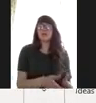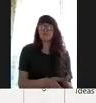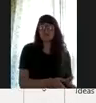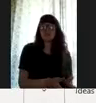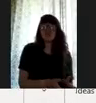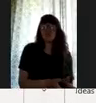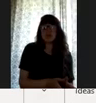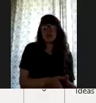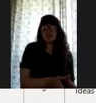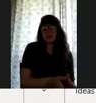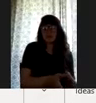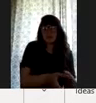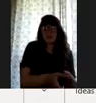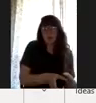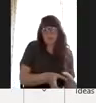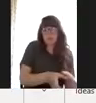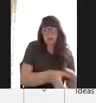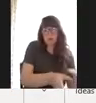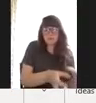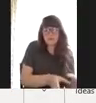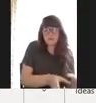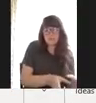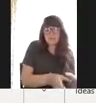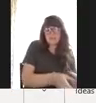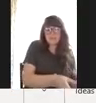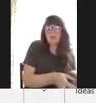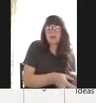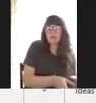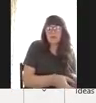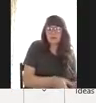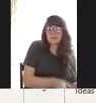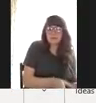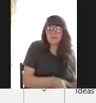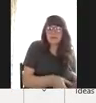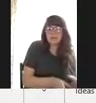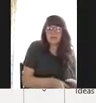it's positional because it's something that you are, like you are obtained. It's already happened. You're